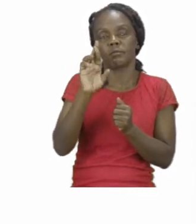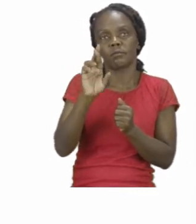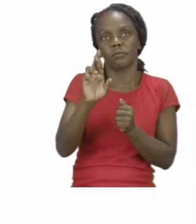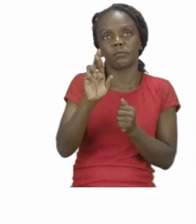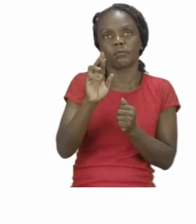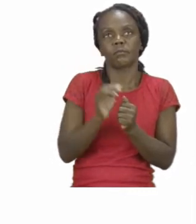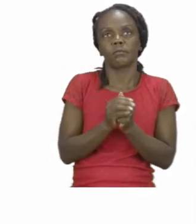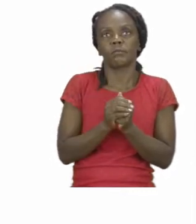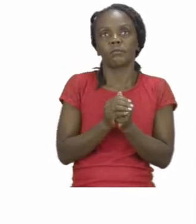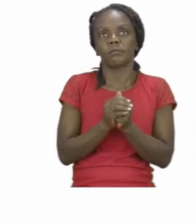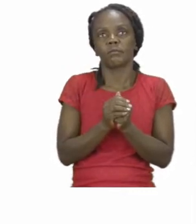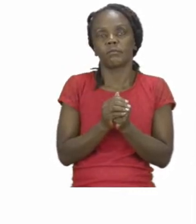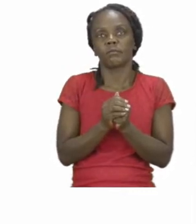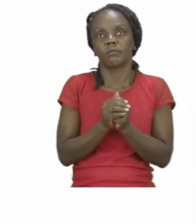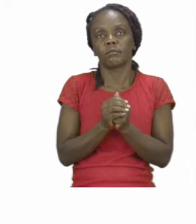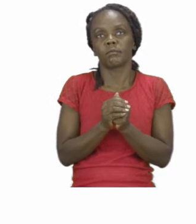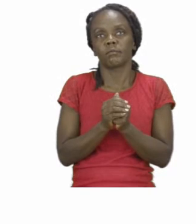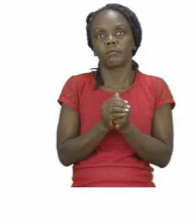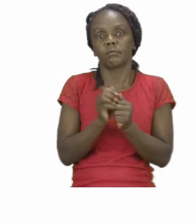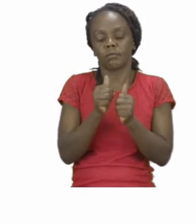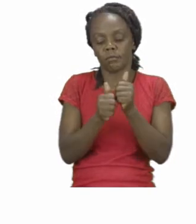say brother.